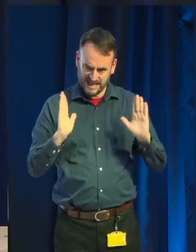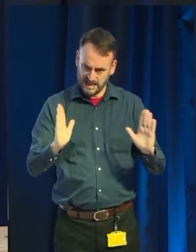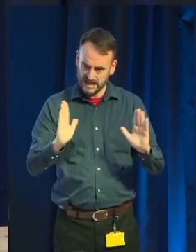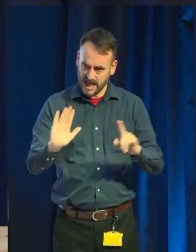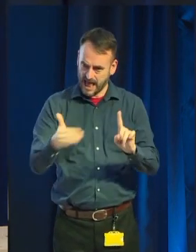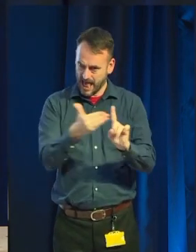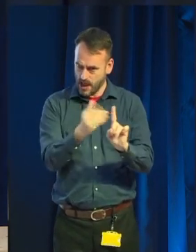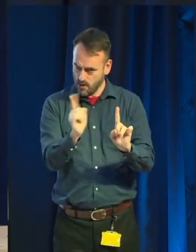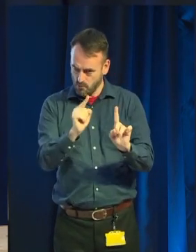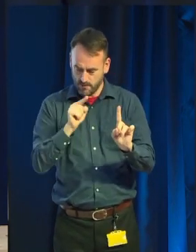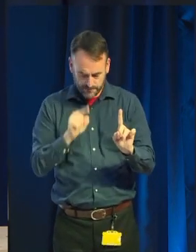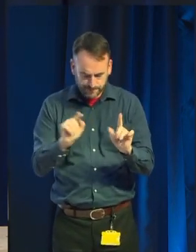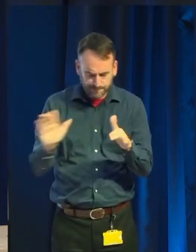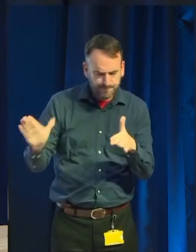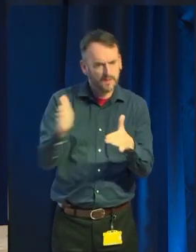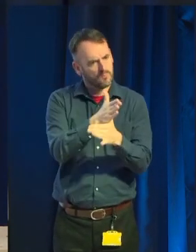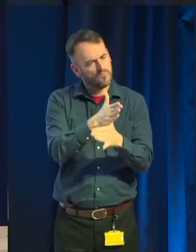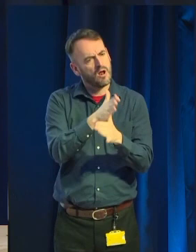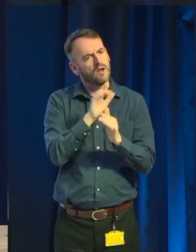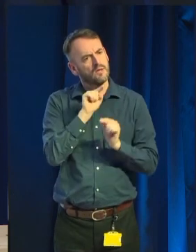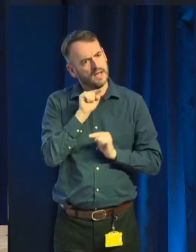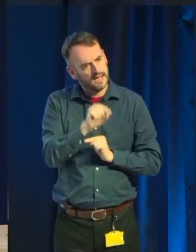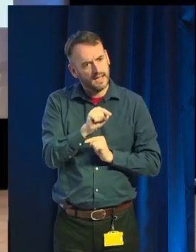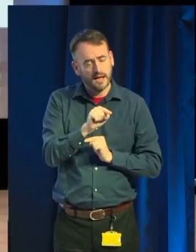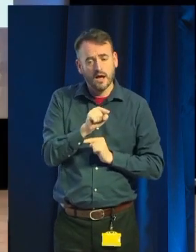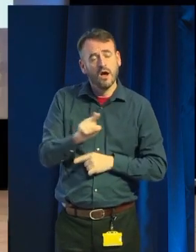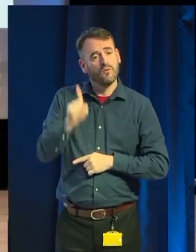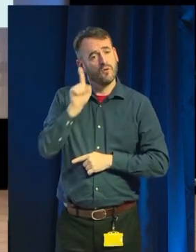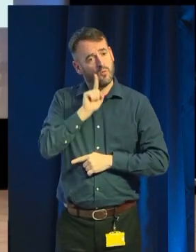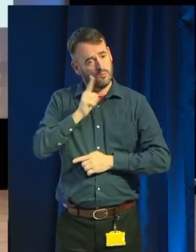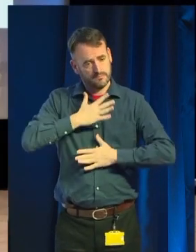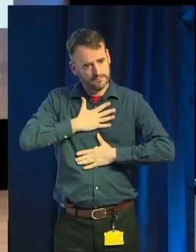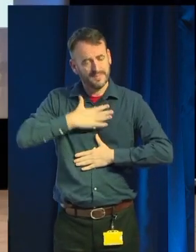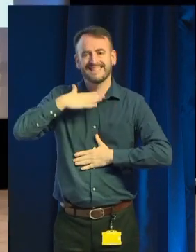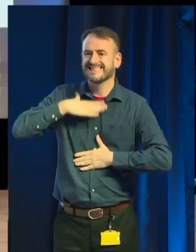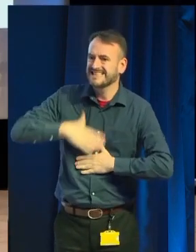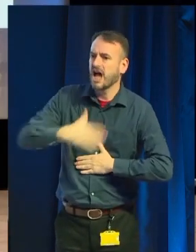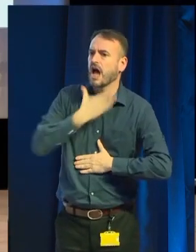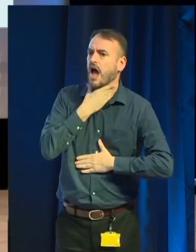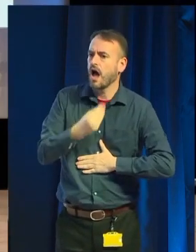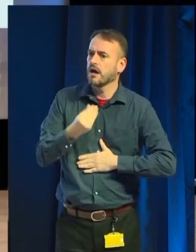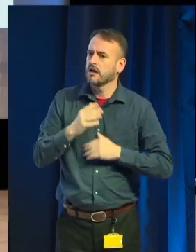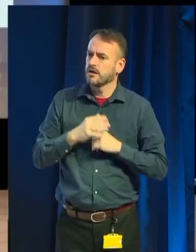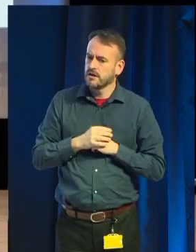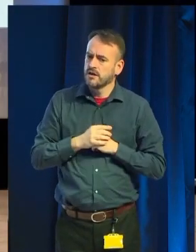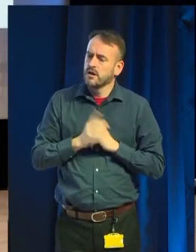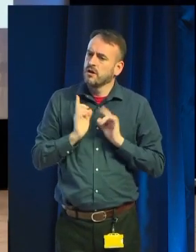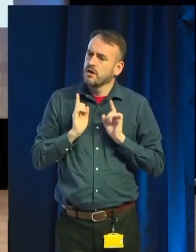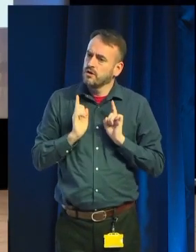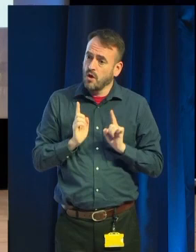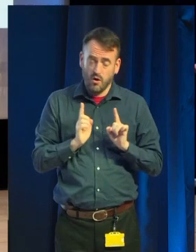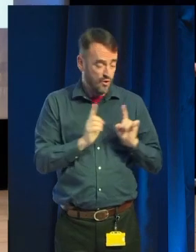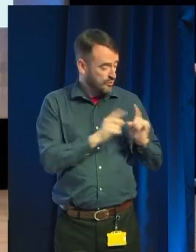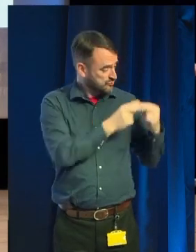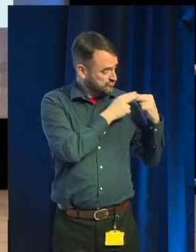to validate the desires a woman has. So contrary to contemporary fiction in